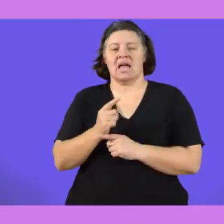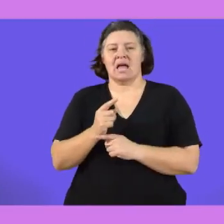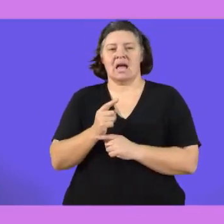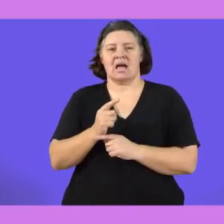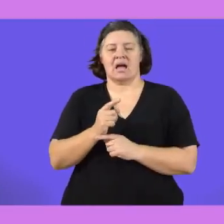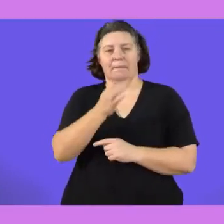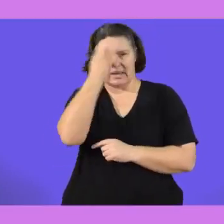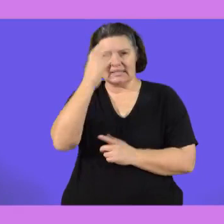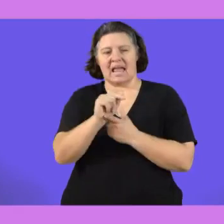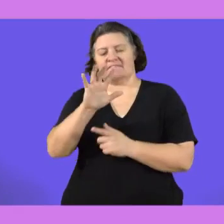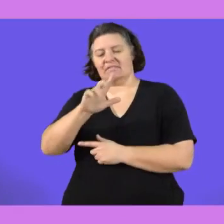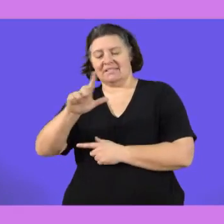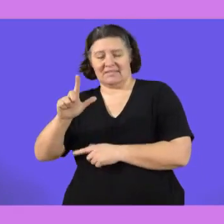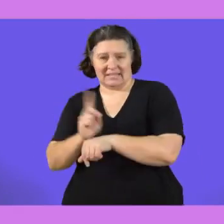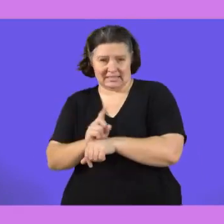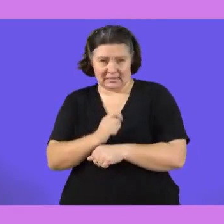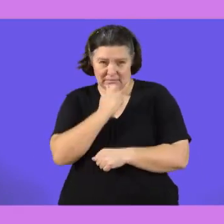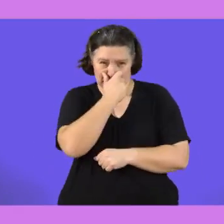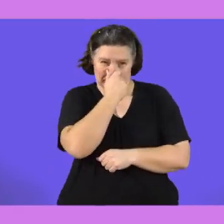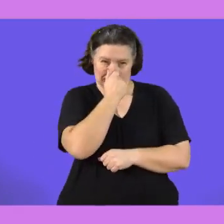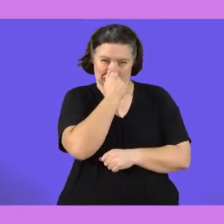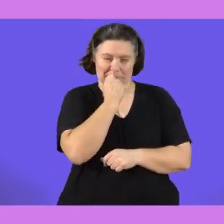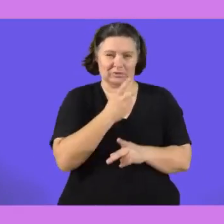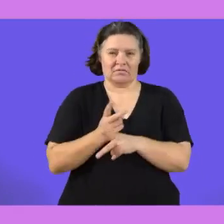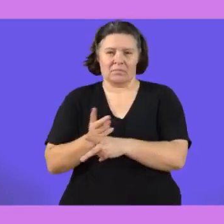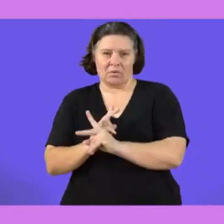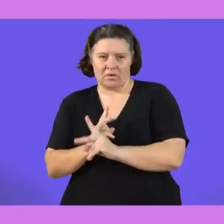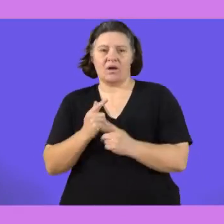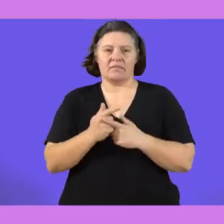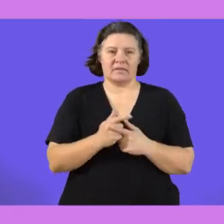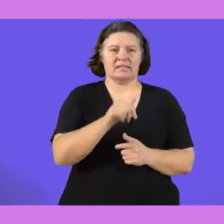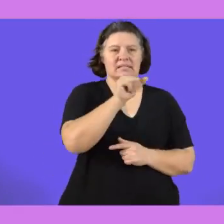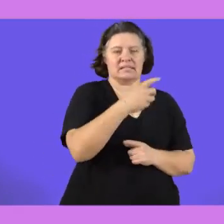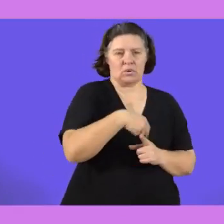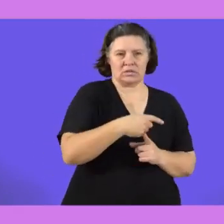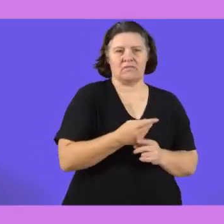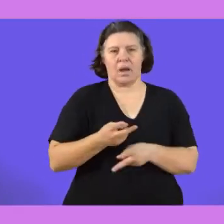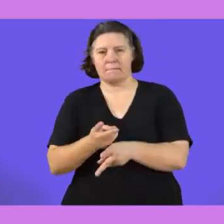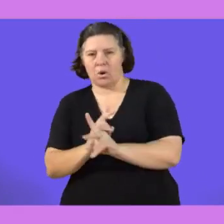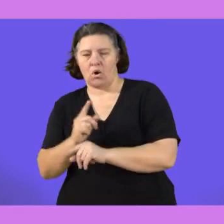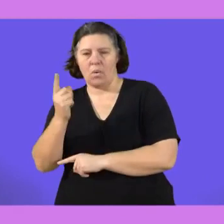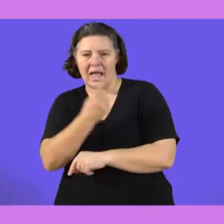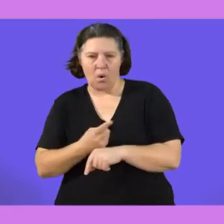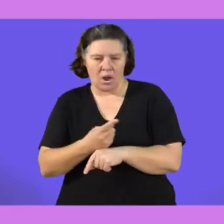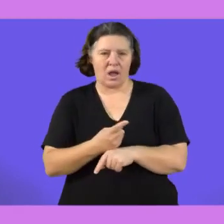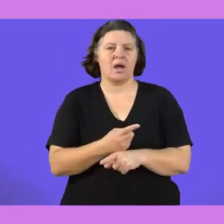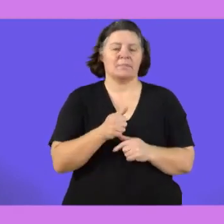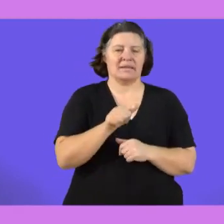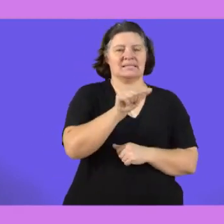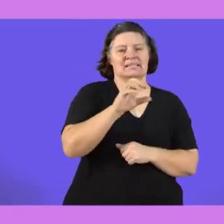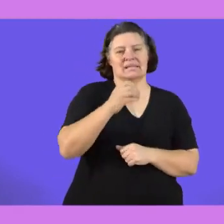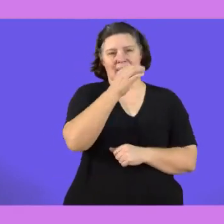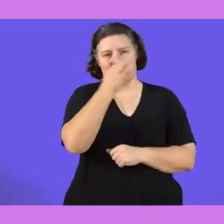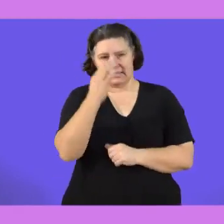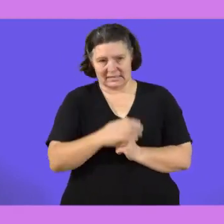seconds. So I have a little note right here for you. Said when we borrow, 1 minute becomes 60 seconds. If I borrow 1 hour, for example, it becomes